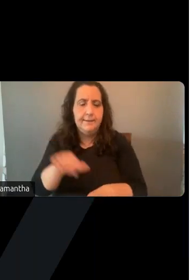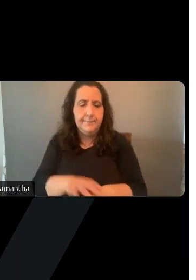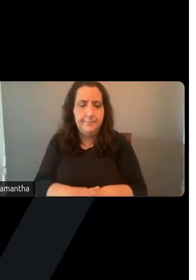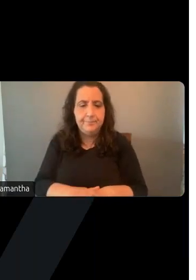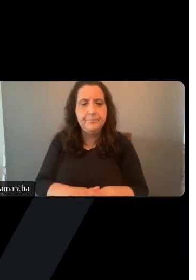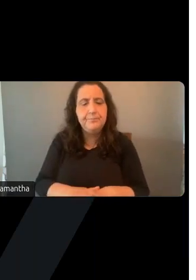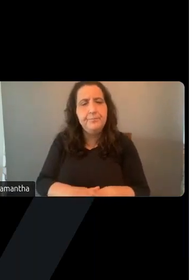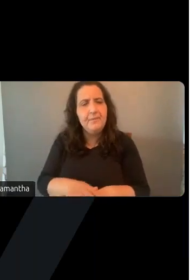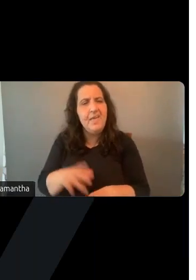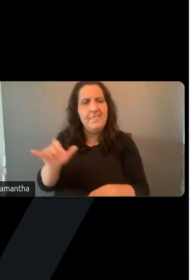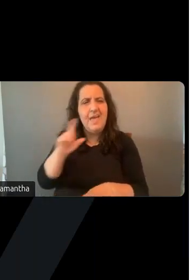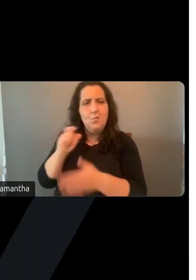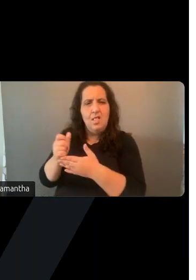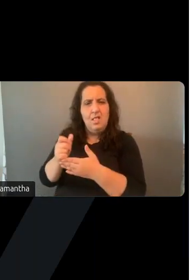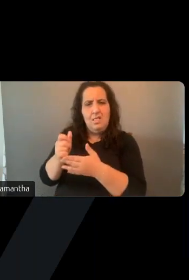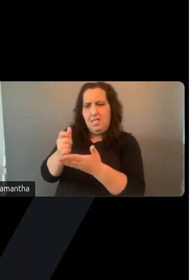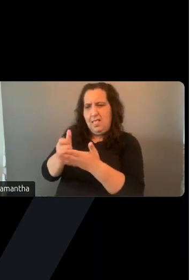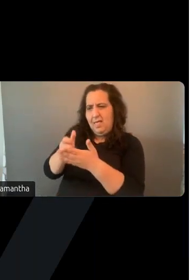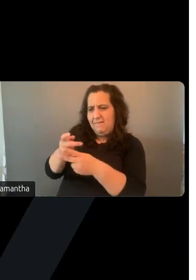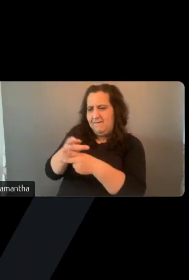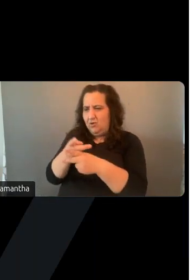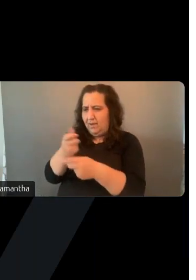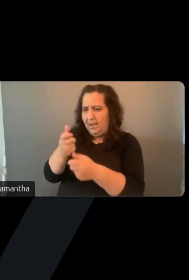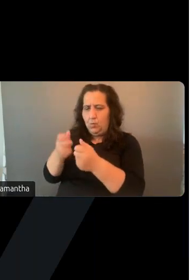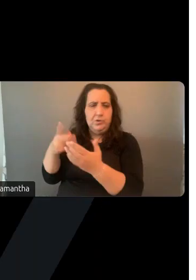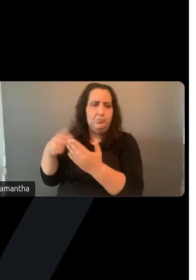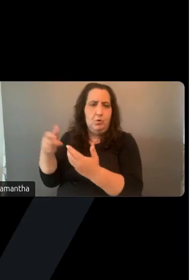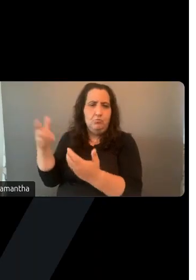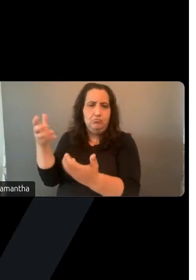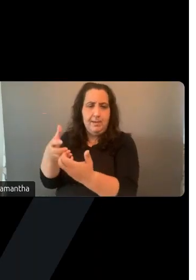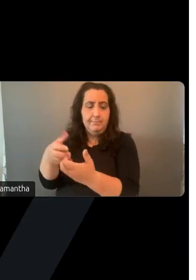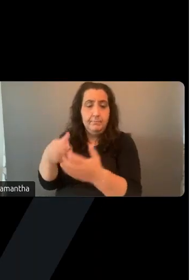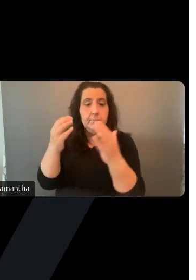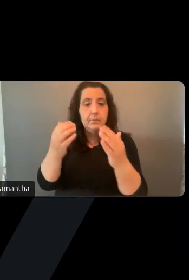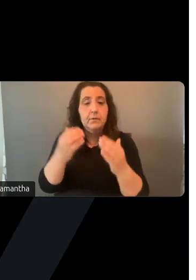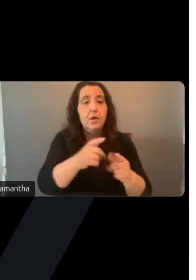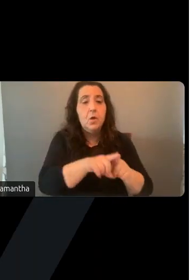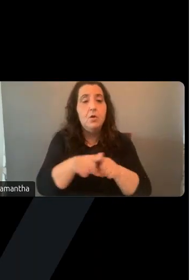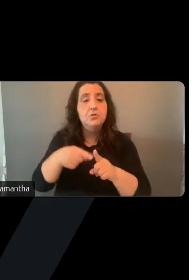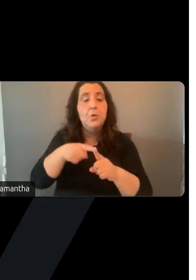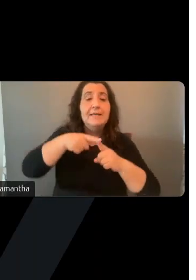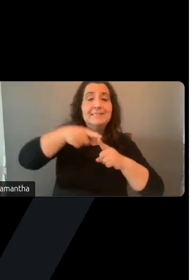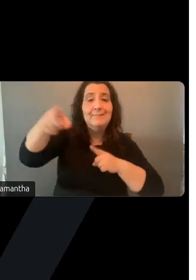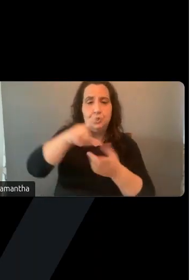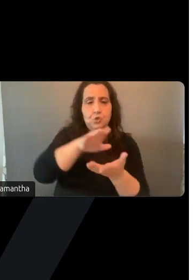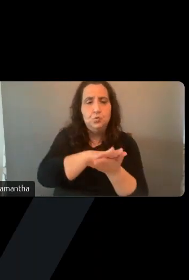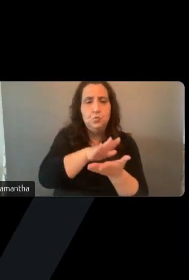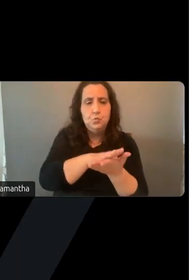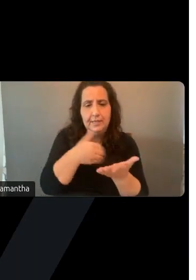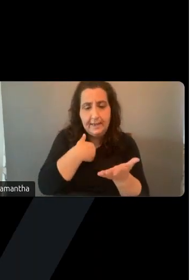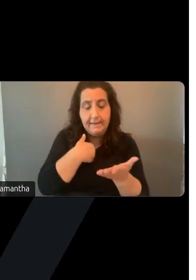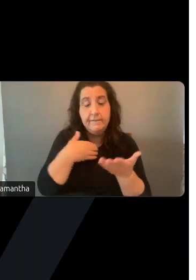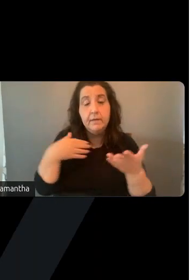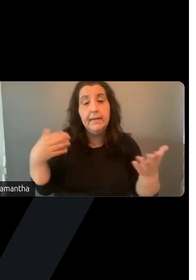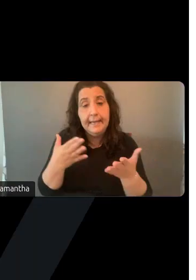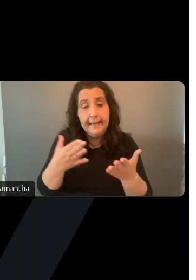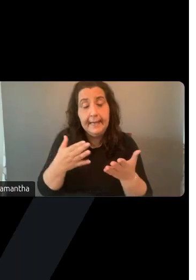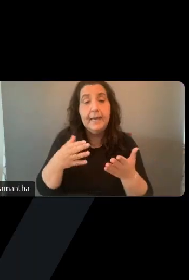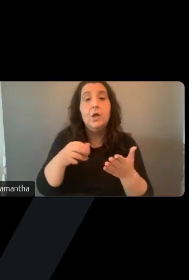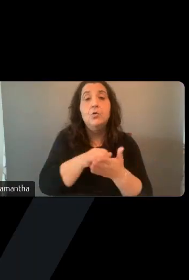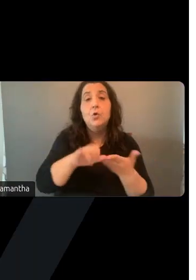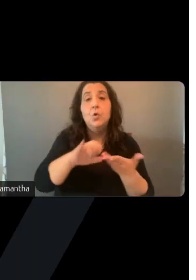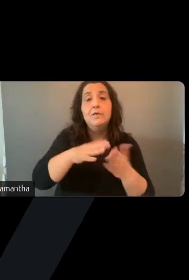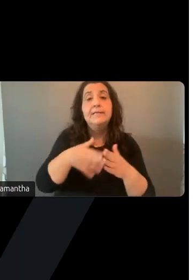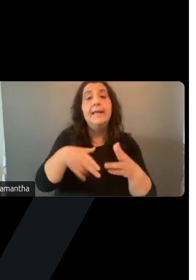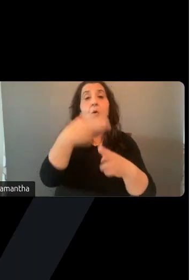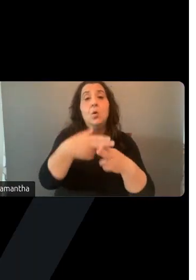will help determine what kind of program it is. We also have specialized schools. Here in New York City, we call them